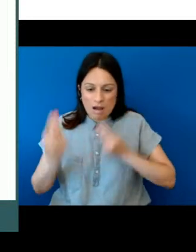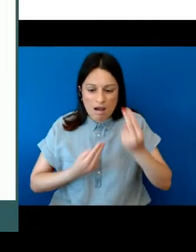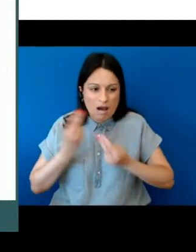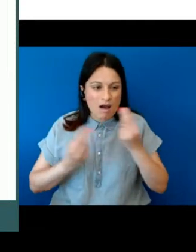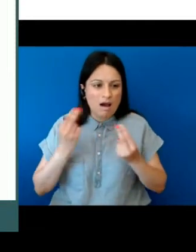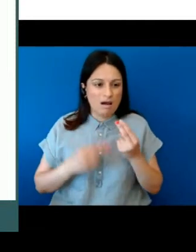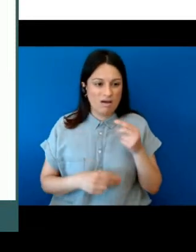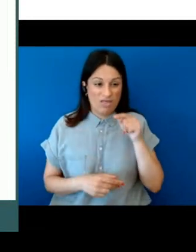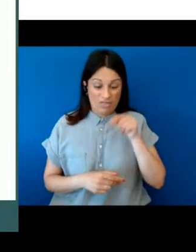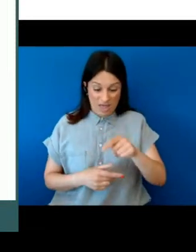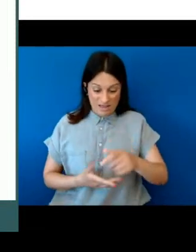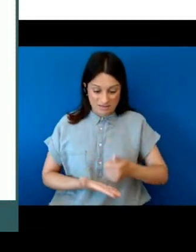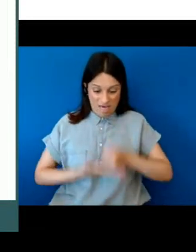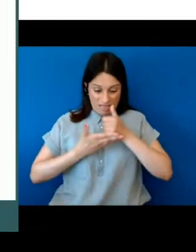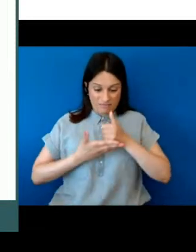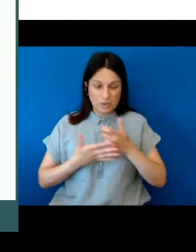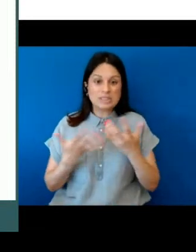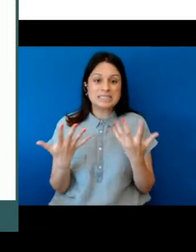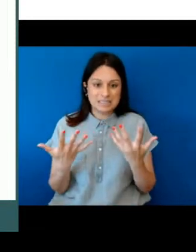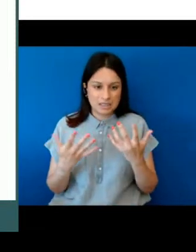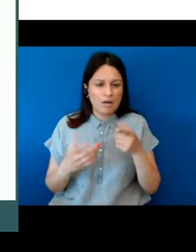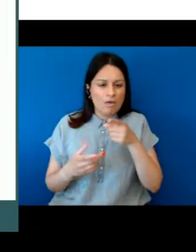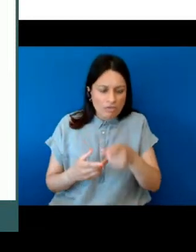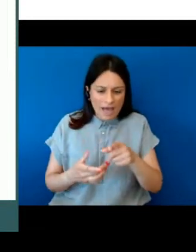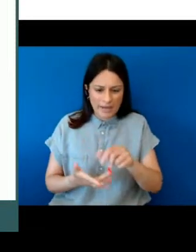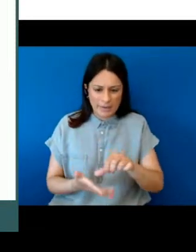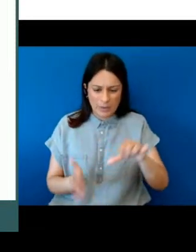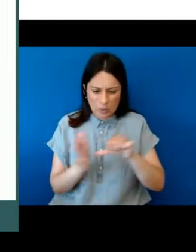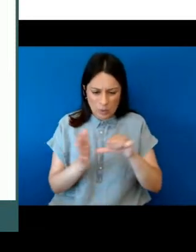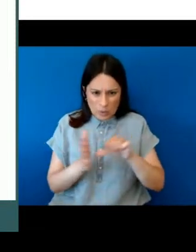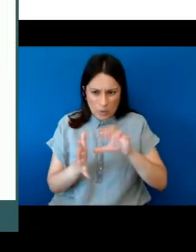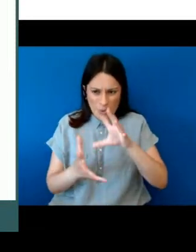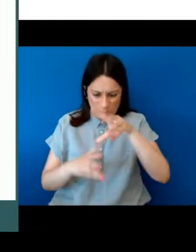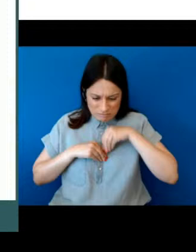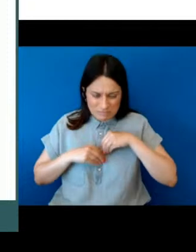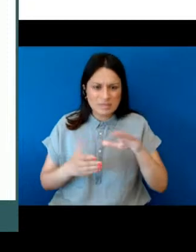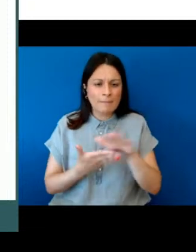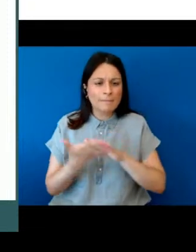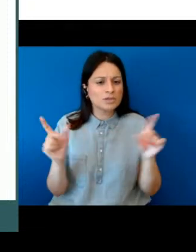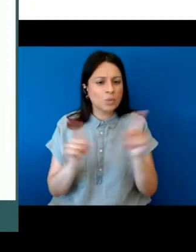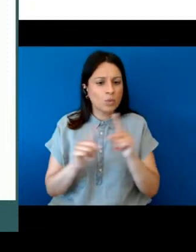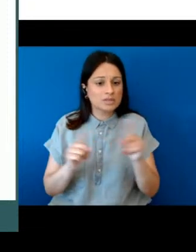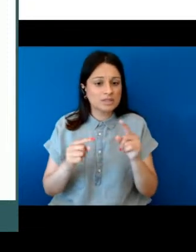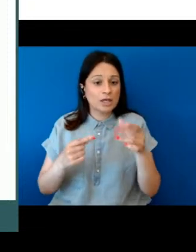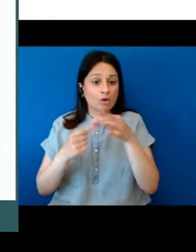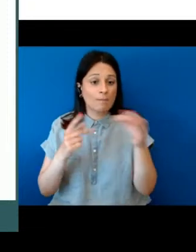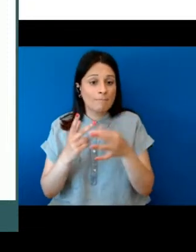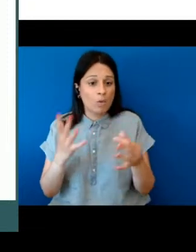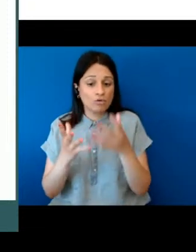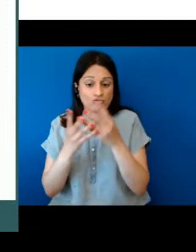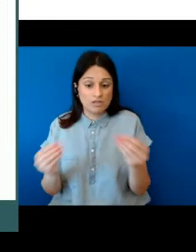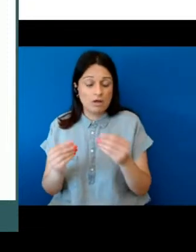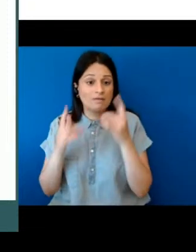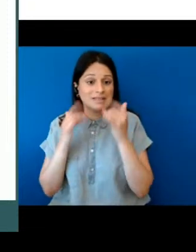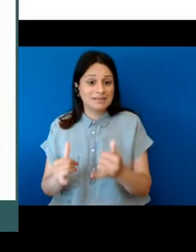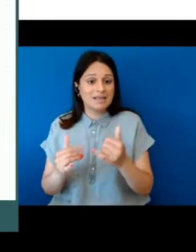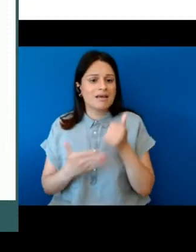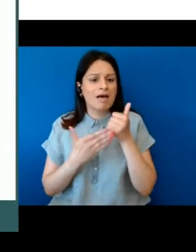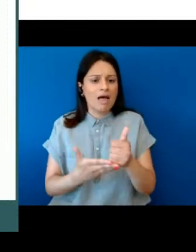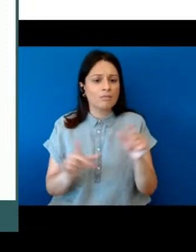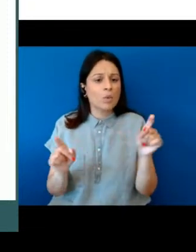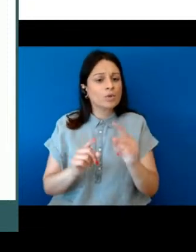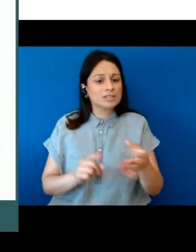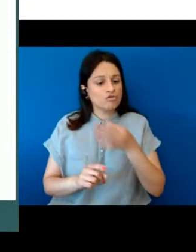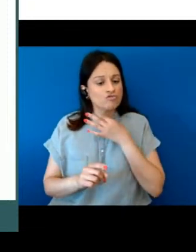helpful, but they're just harder to interpret at that level. And then finally, component resolve testing can help risk stratify, and it can also